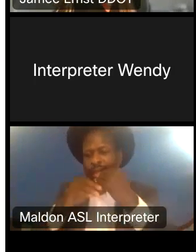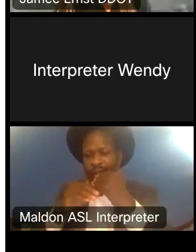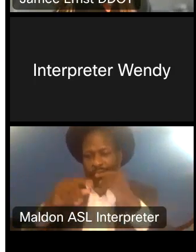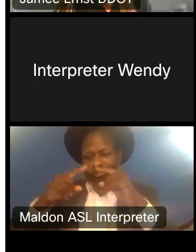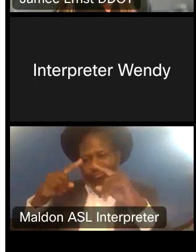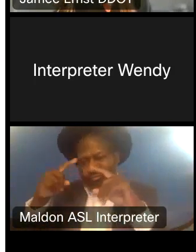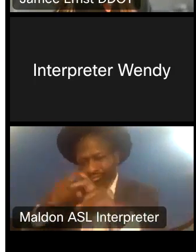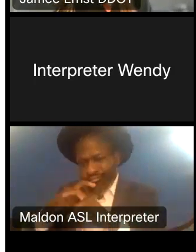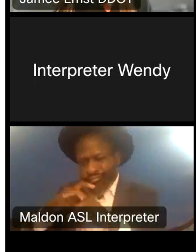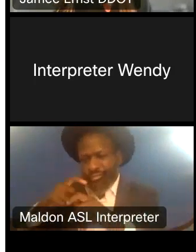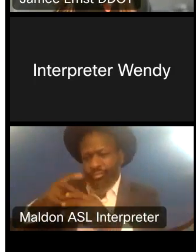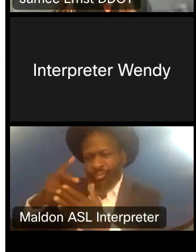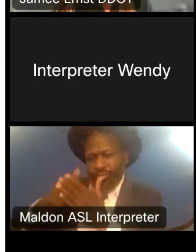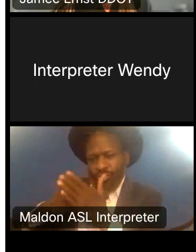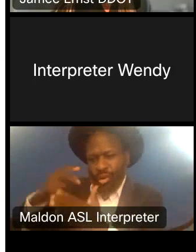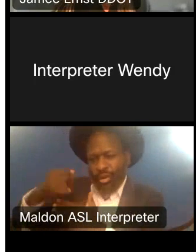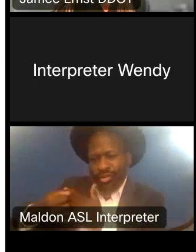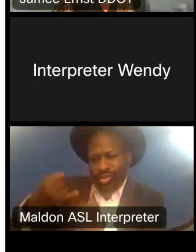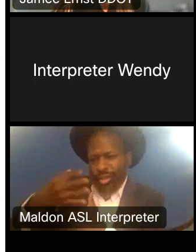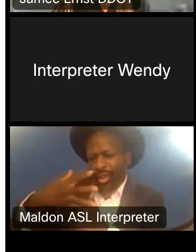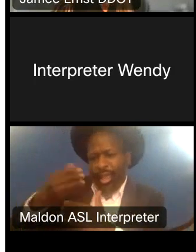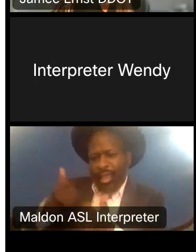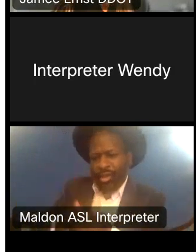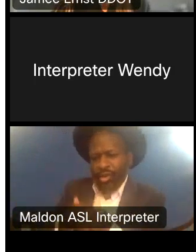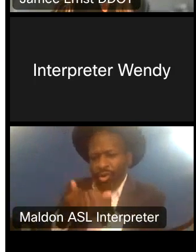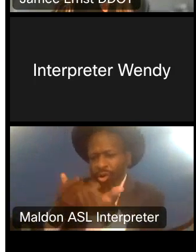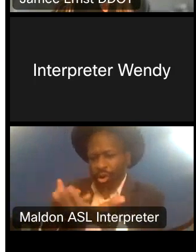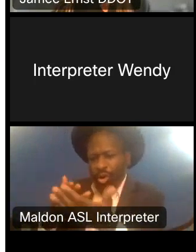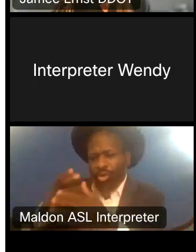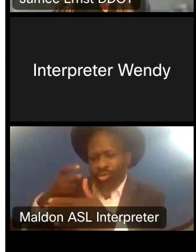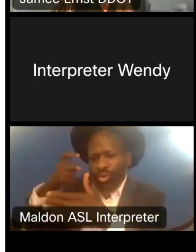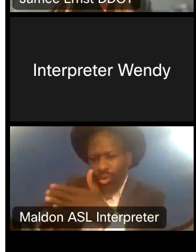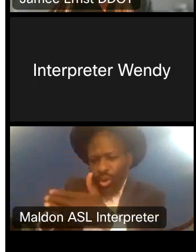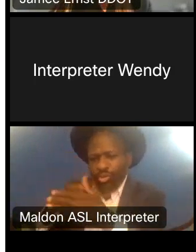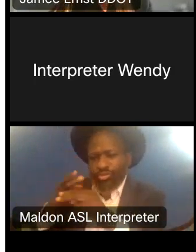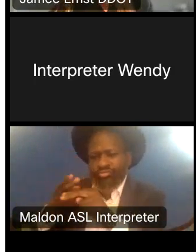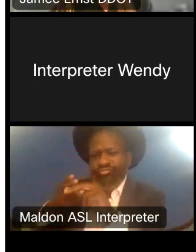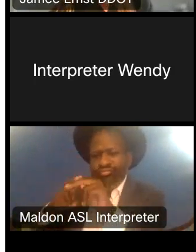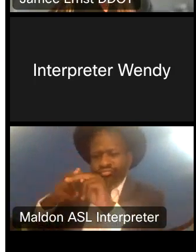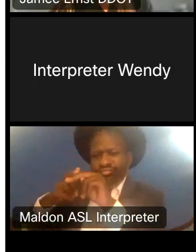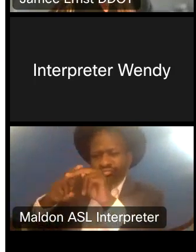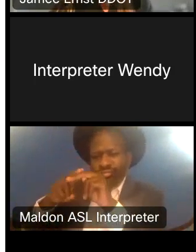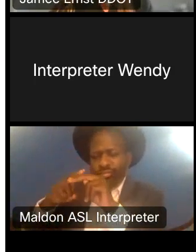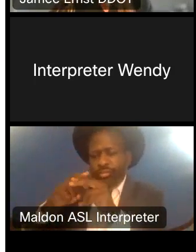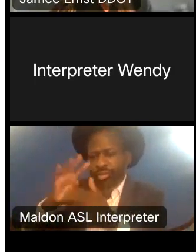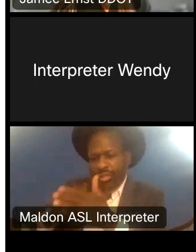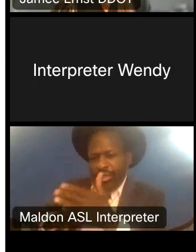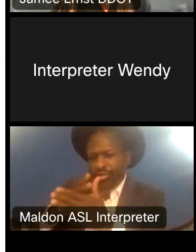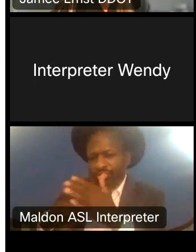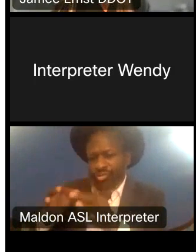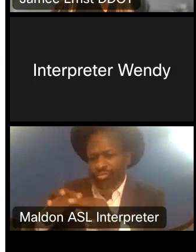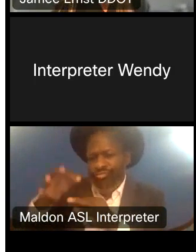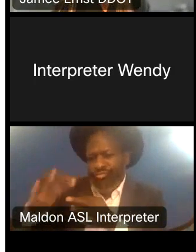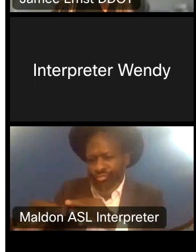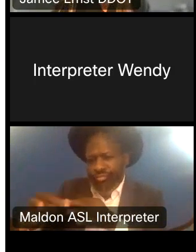also increases the cost and the schedule. Alternative 2, which is a shared use facility, though it's a smaller scale project,